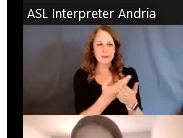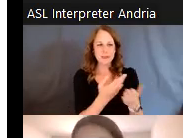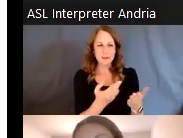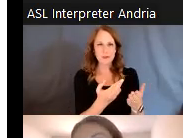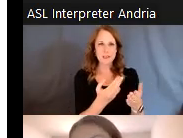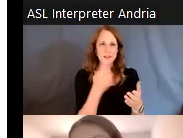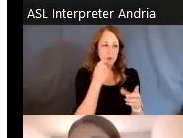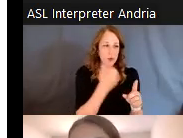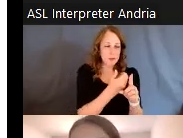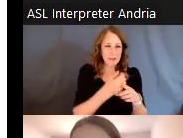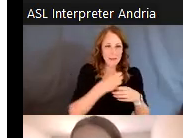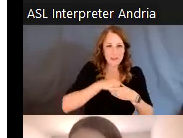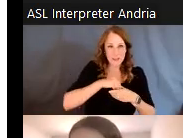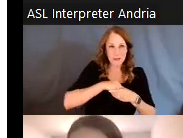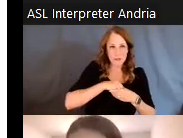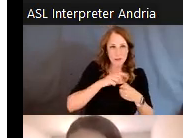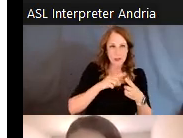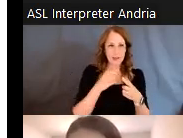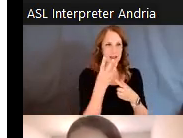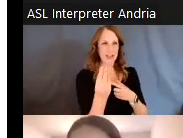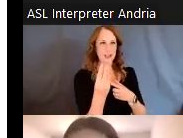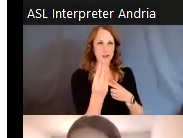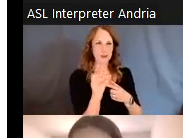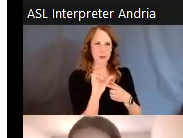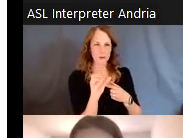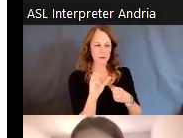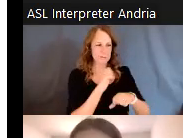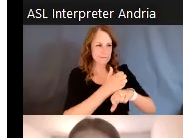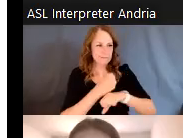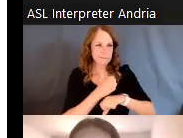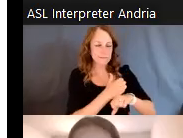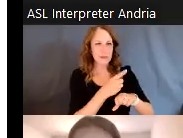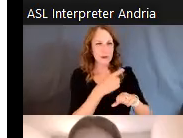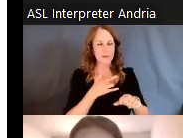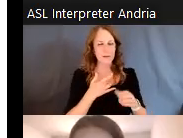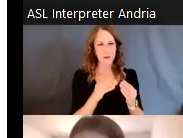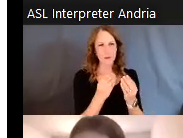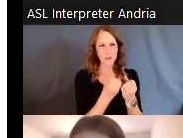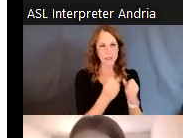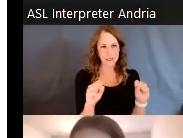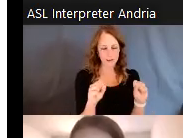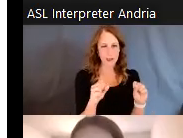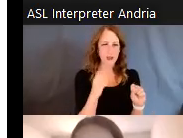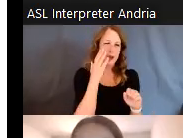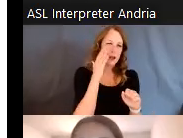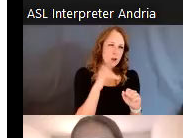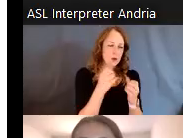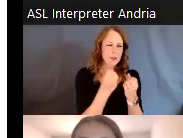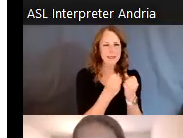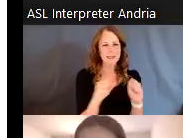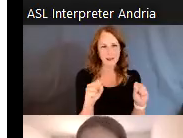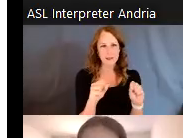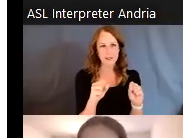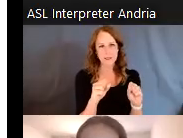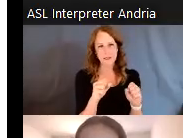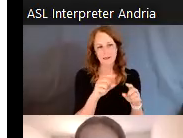they do feel safer? Right? We know the experience of safety is subjective, but how do we